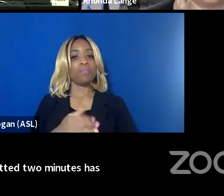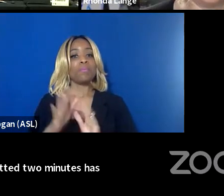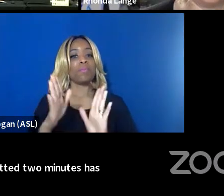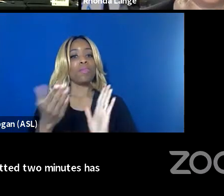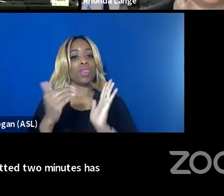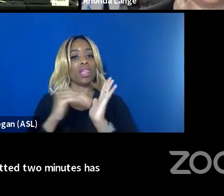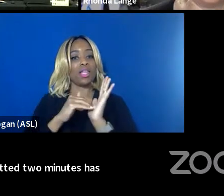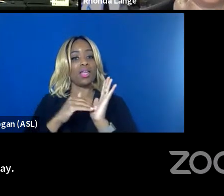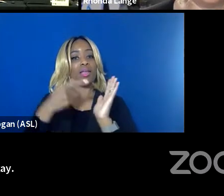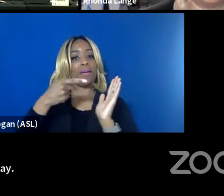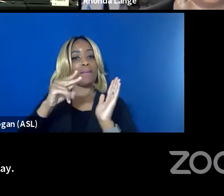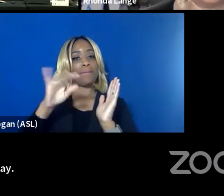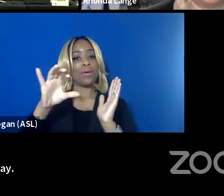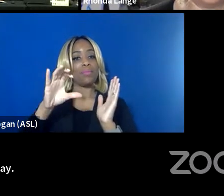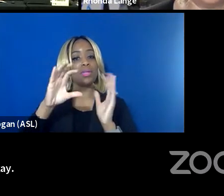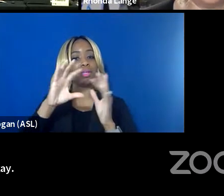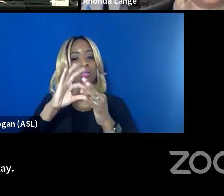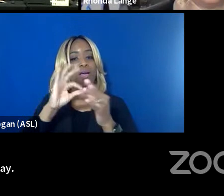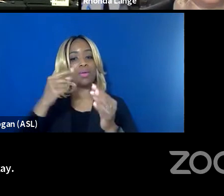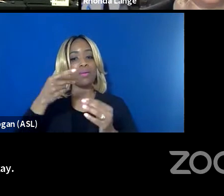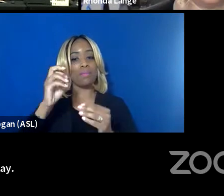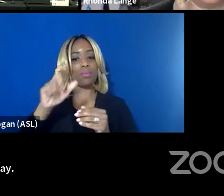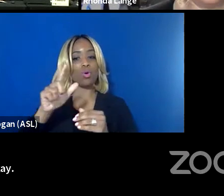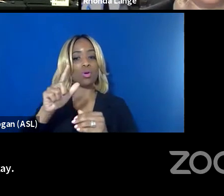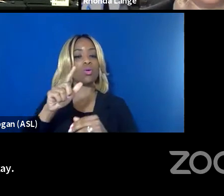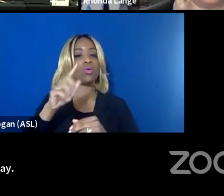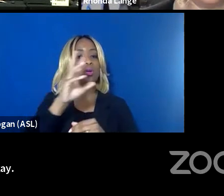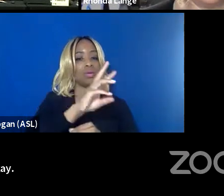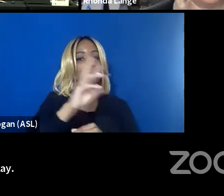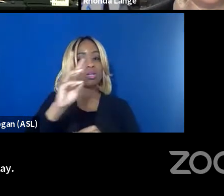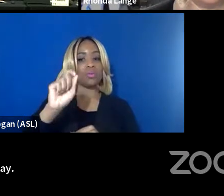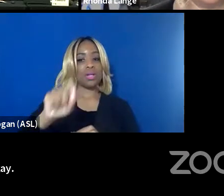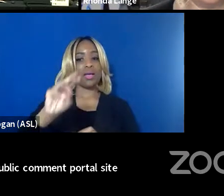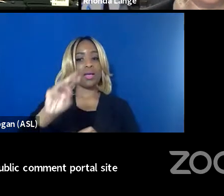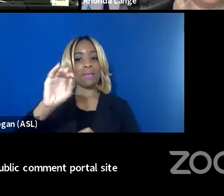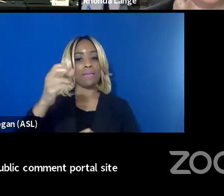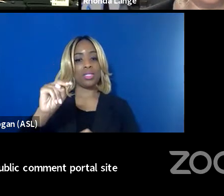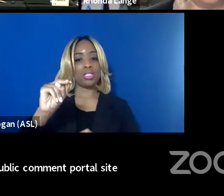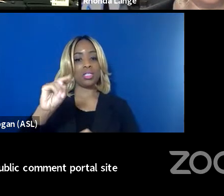our public comment portal site is